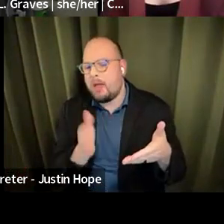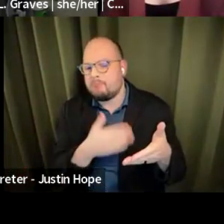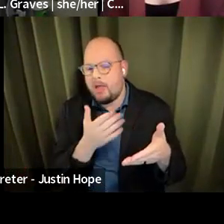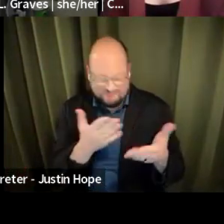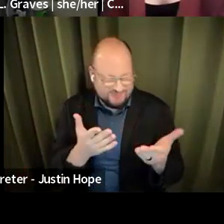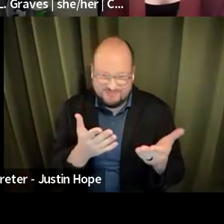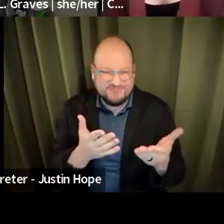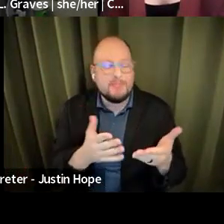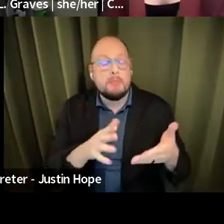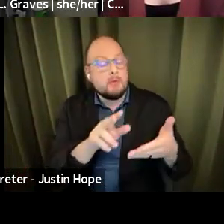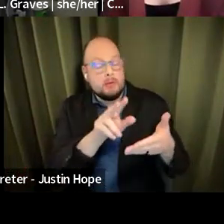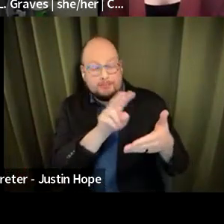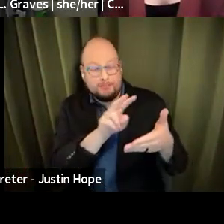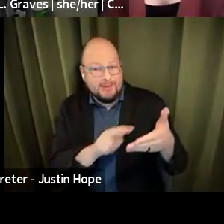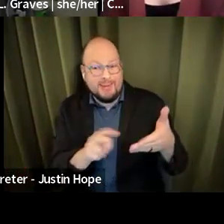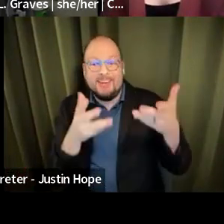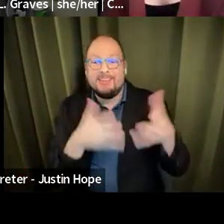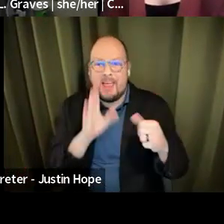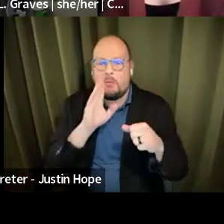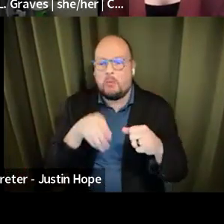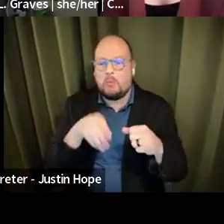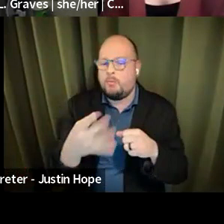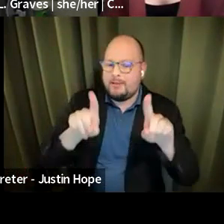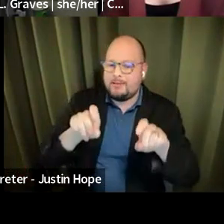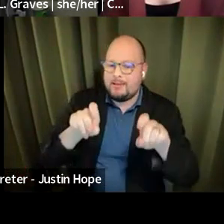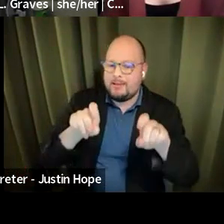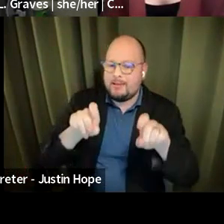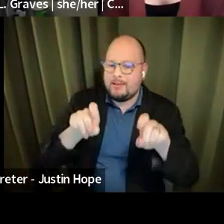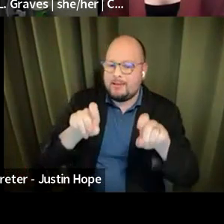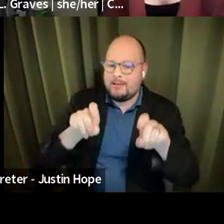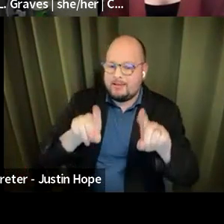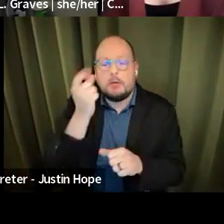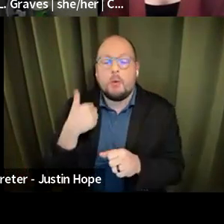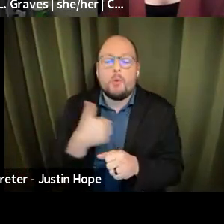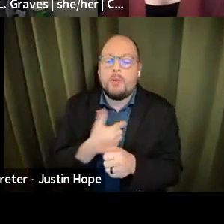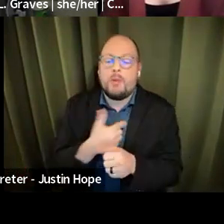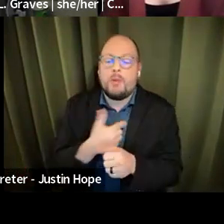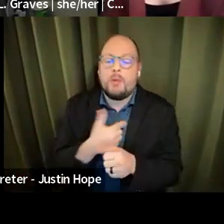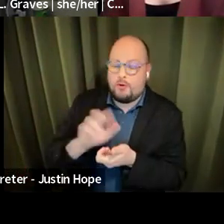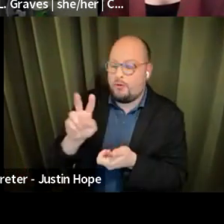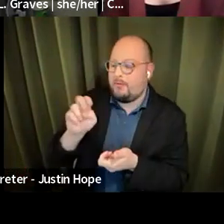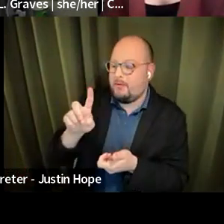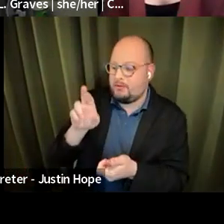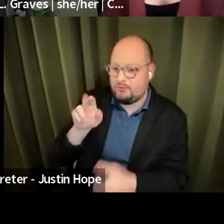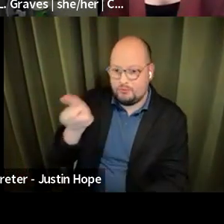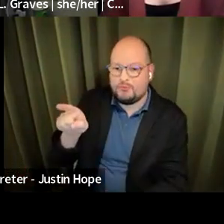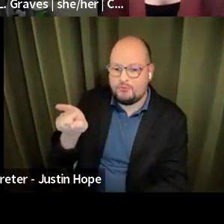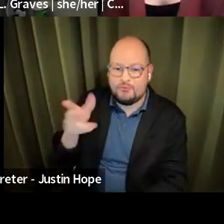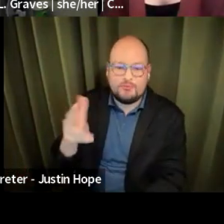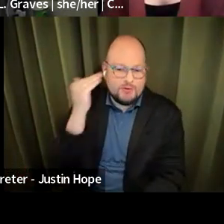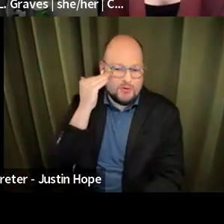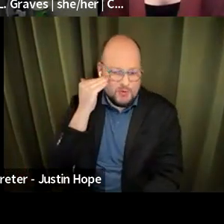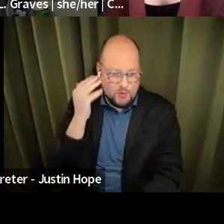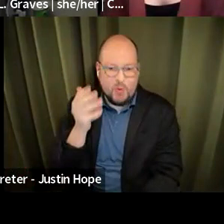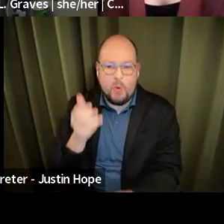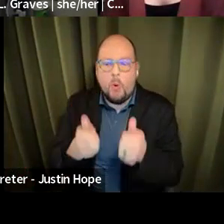different. Again, because we partnered with a vendor, they know what tests somebody took the year prior, so it's a different set of questions